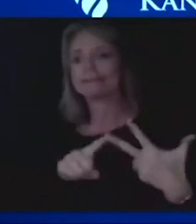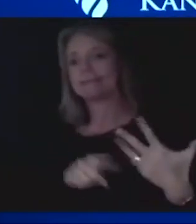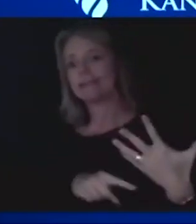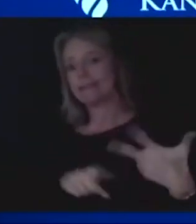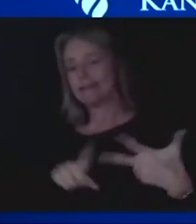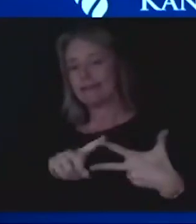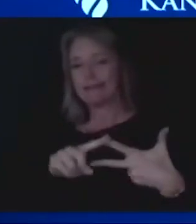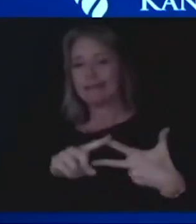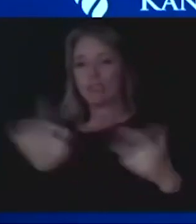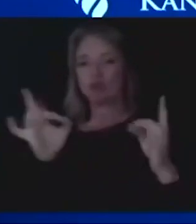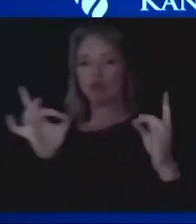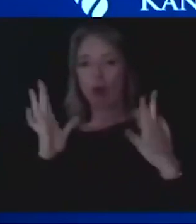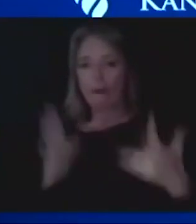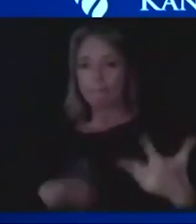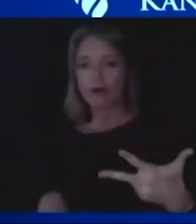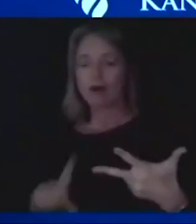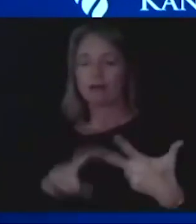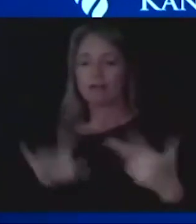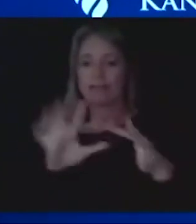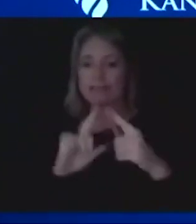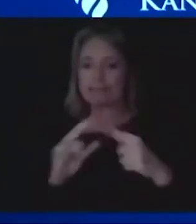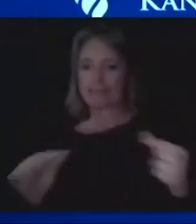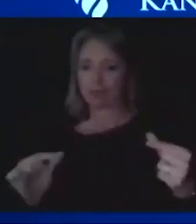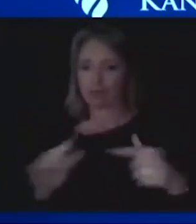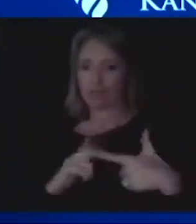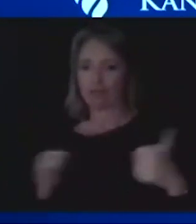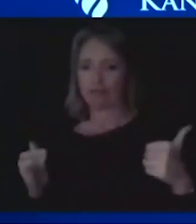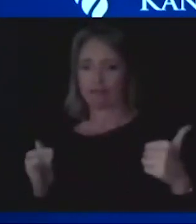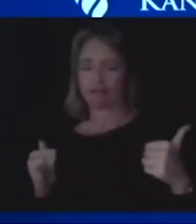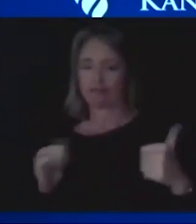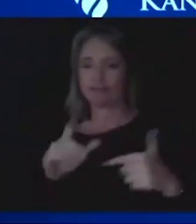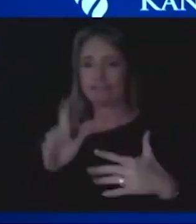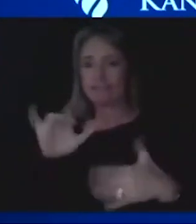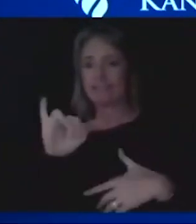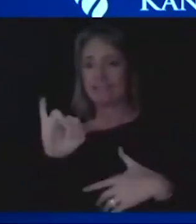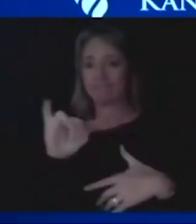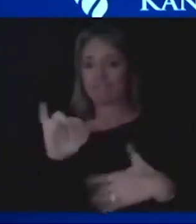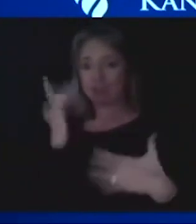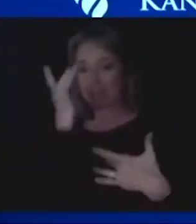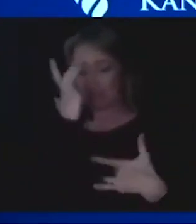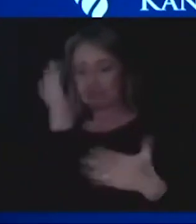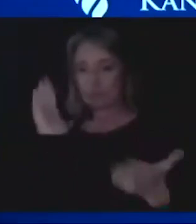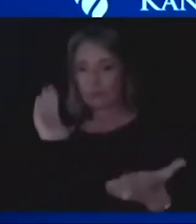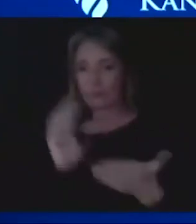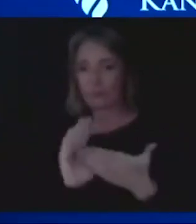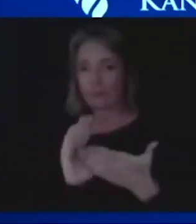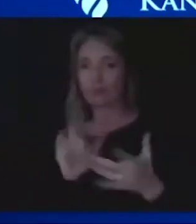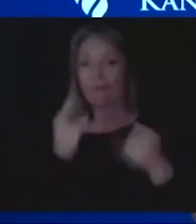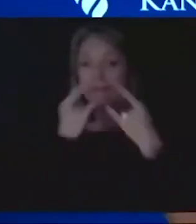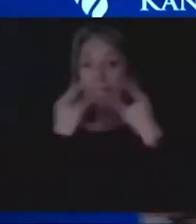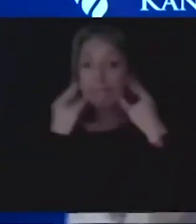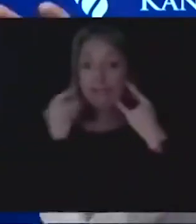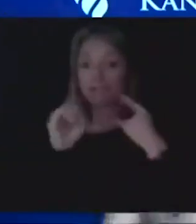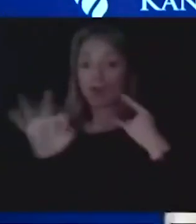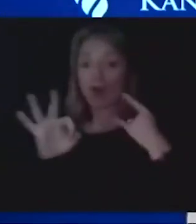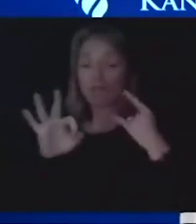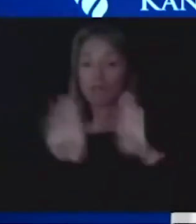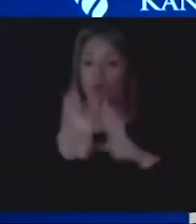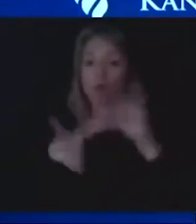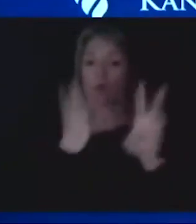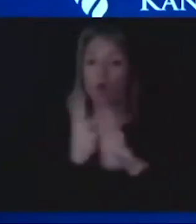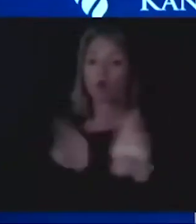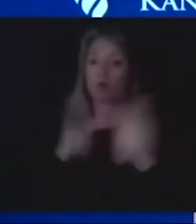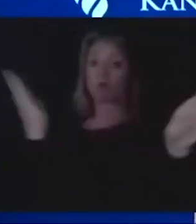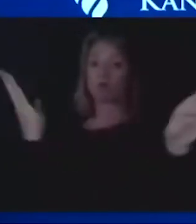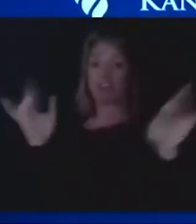trauma, et cetera, and the infectious diseases were way down. Once masks came off and society opened up, man, all the infections came